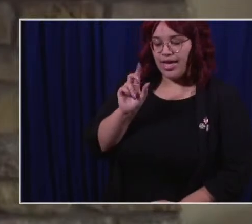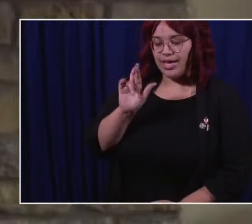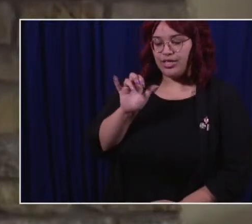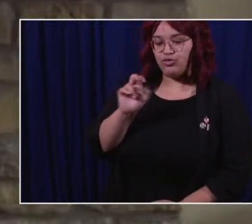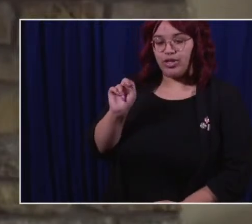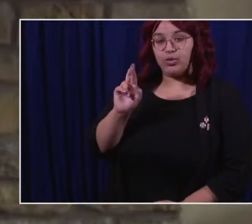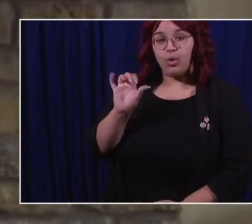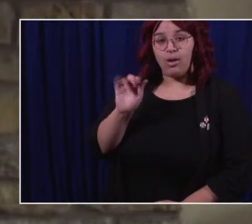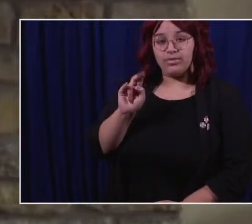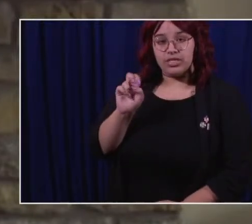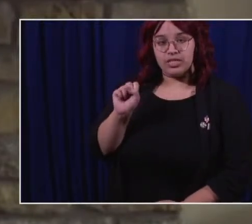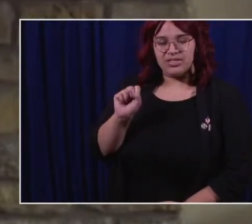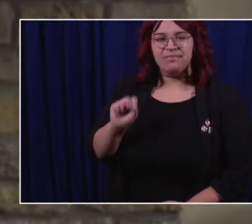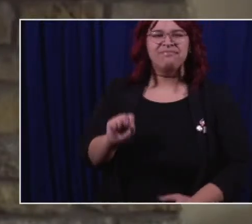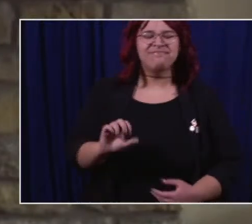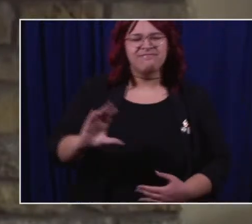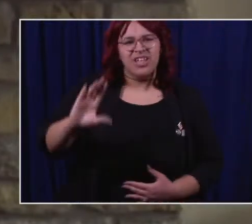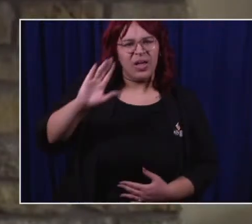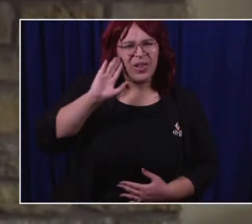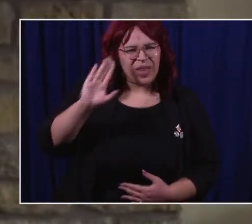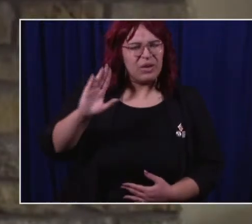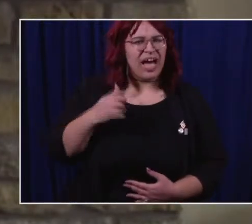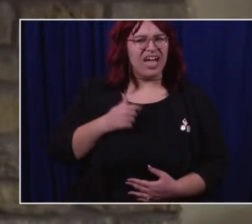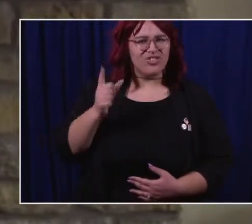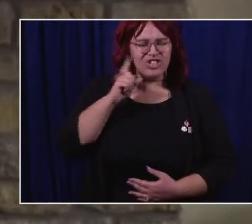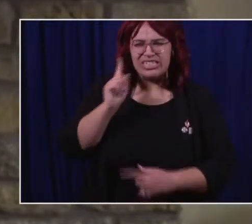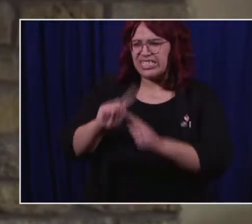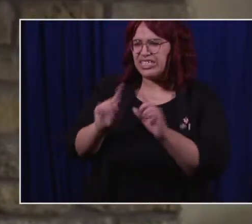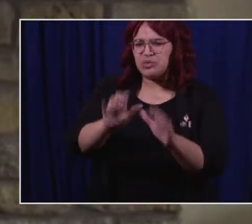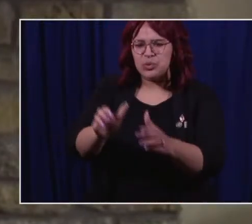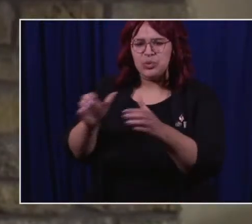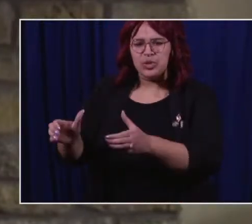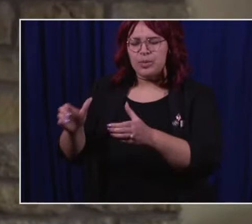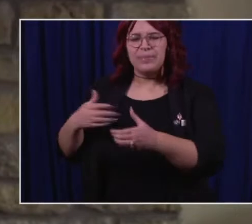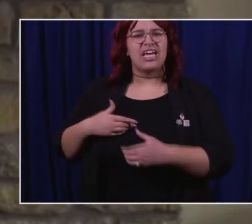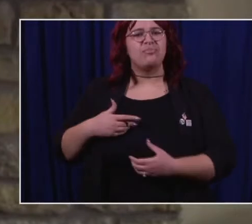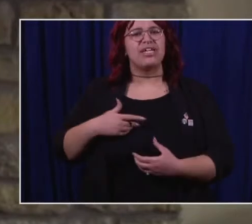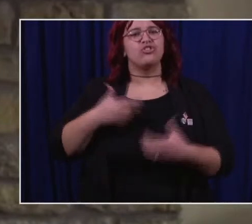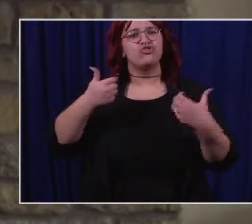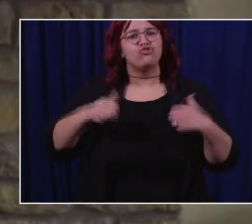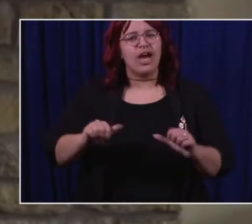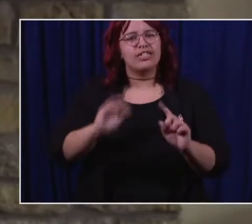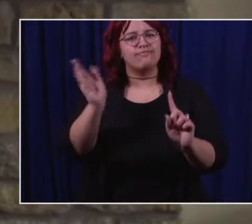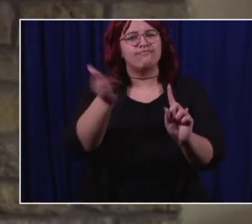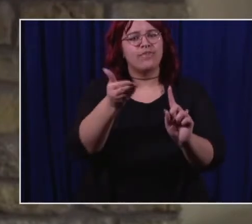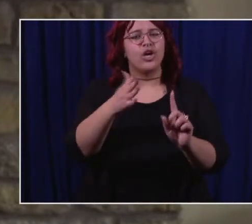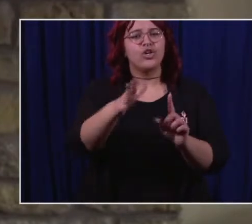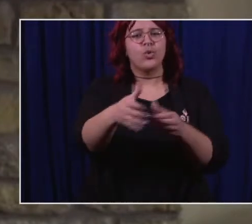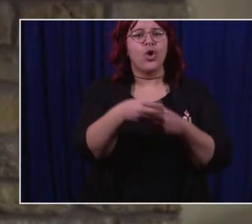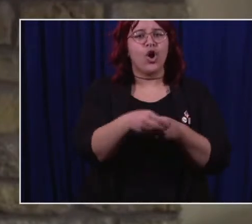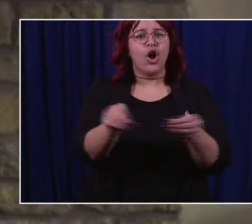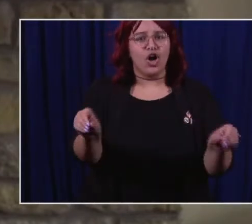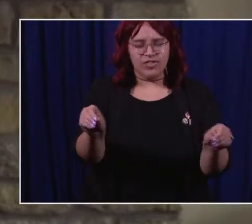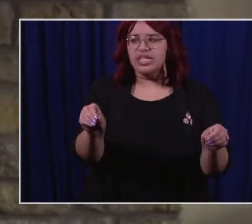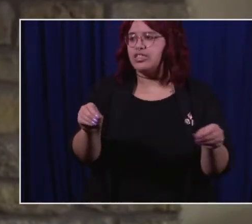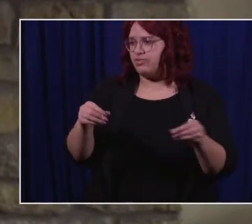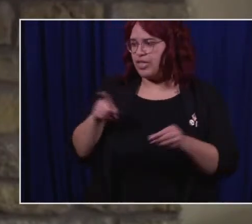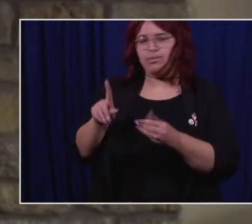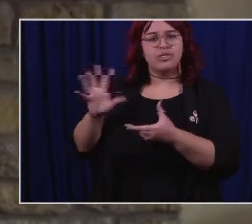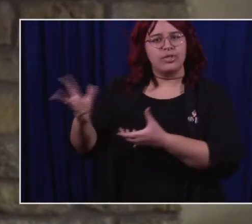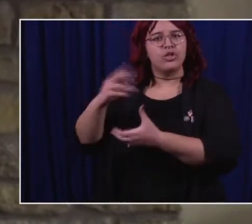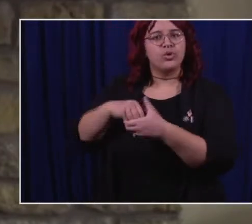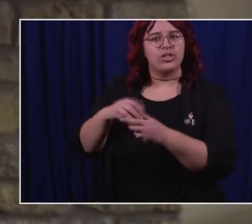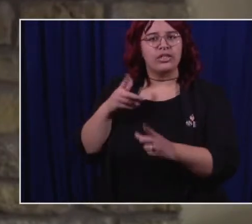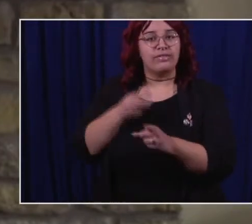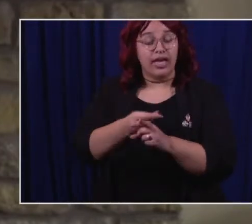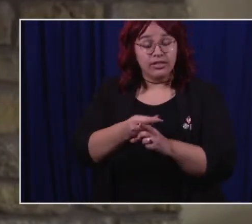several groups have been lobbying your office to be part of the vaccine plan. One of them recently has been funeral workers who look at the surrounding